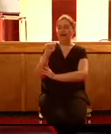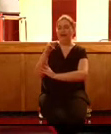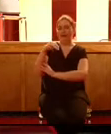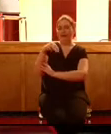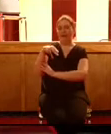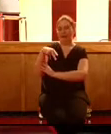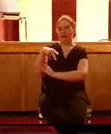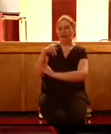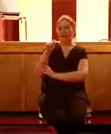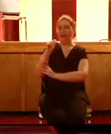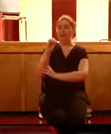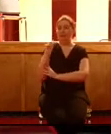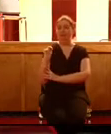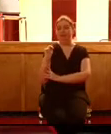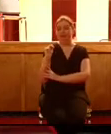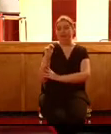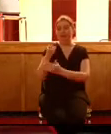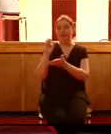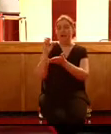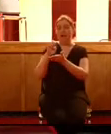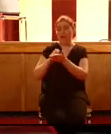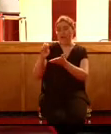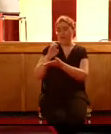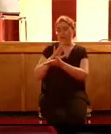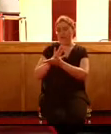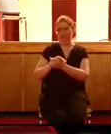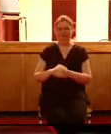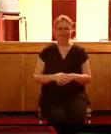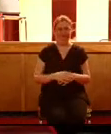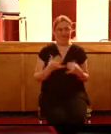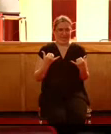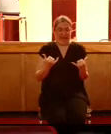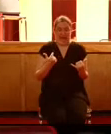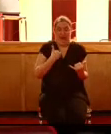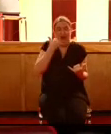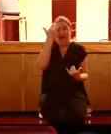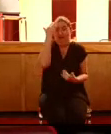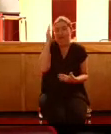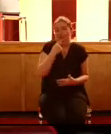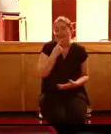Well, right now, I wouldn't even know what to say about that, given the new school is coming.